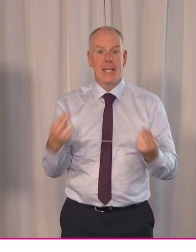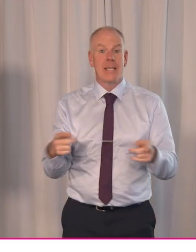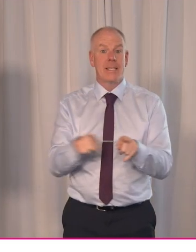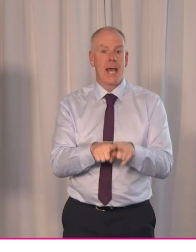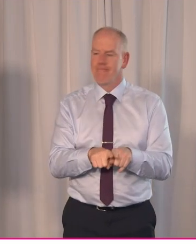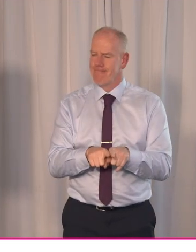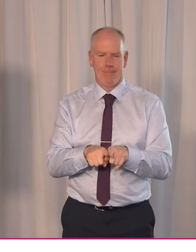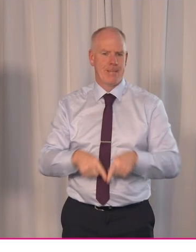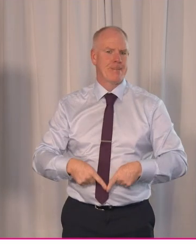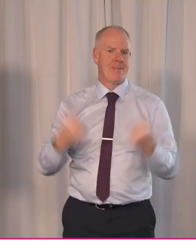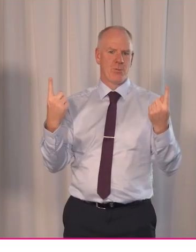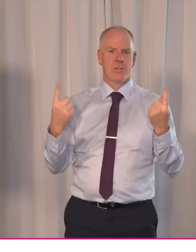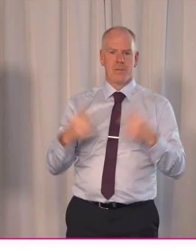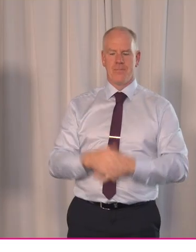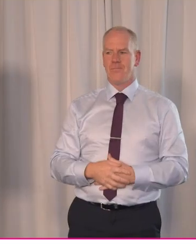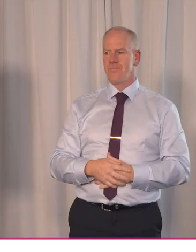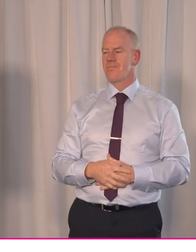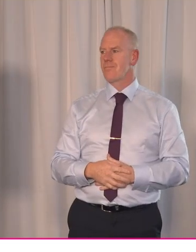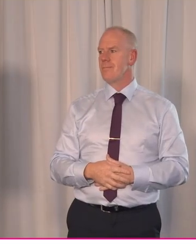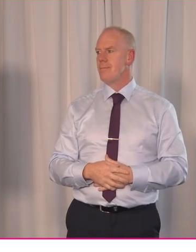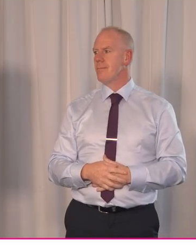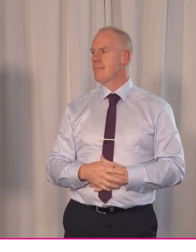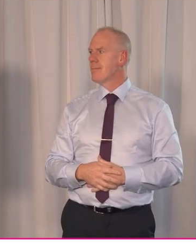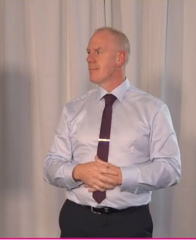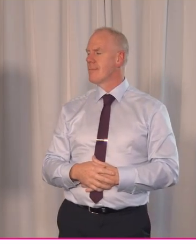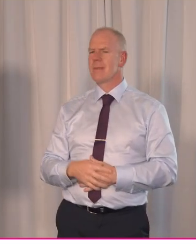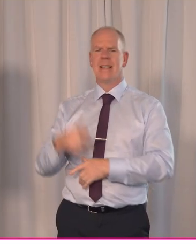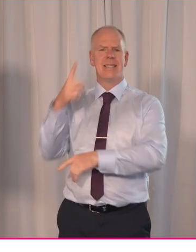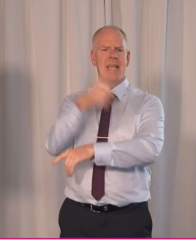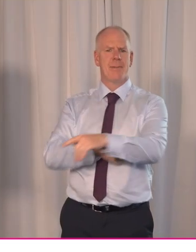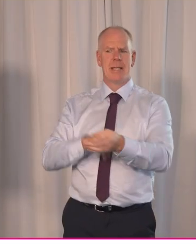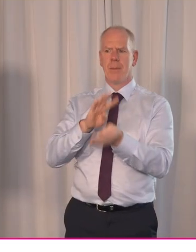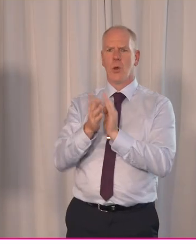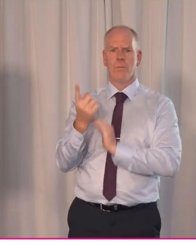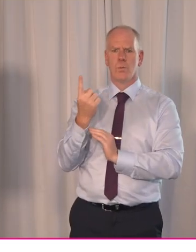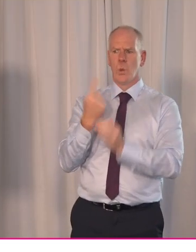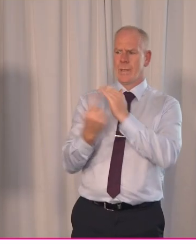of our life. What makes disability unique is